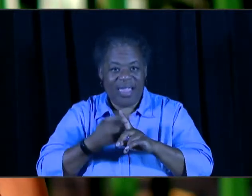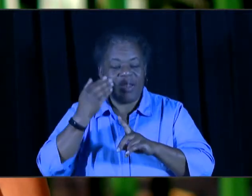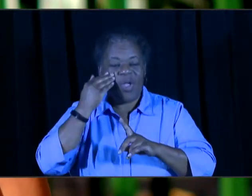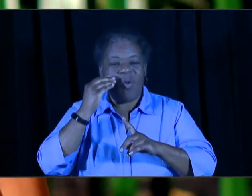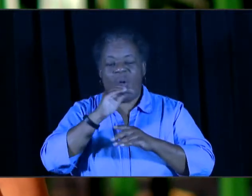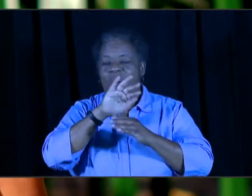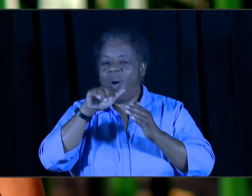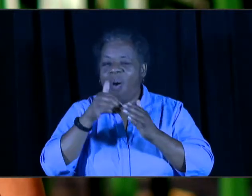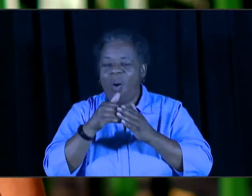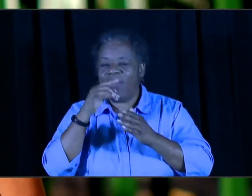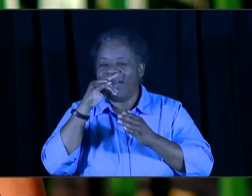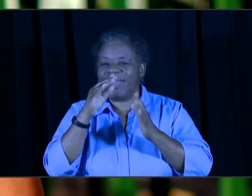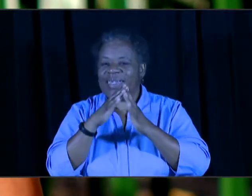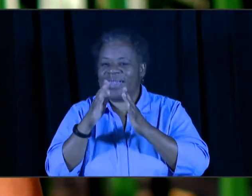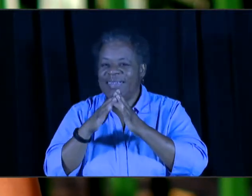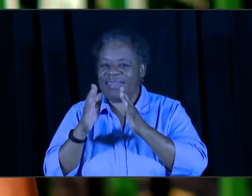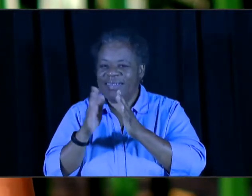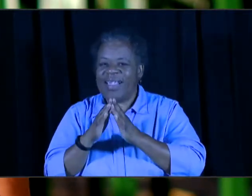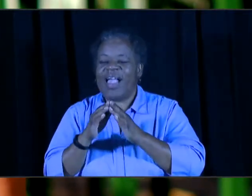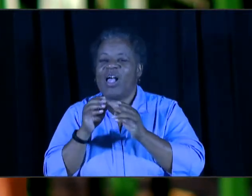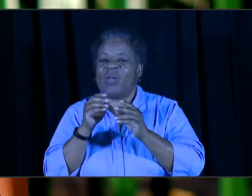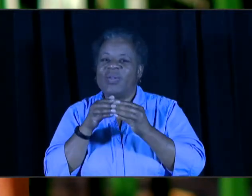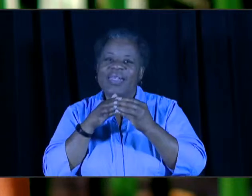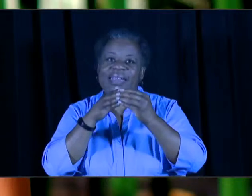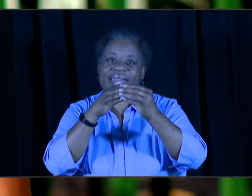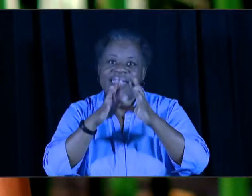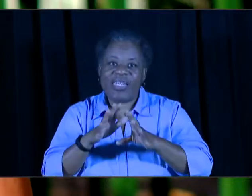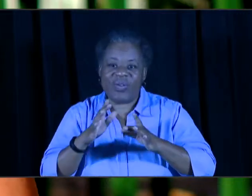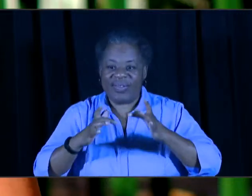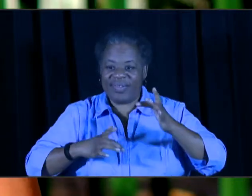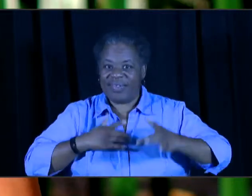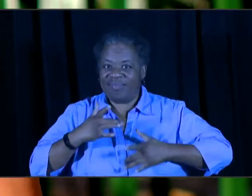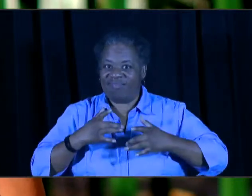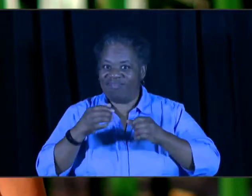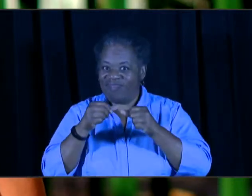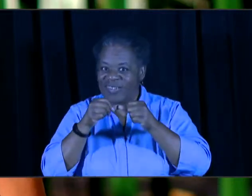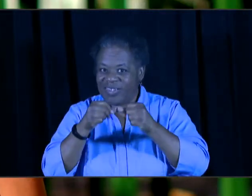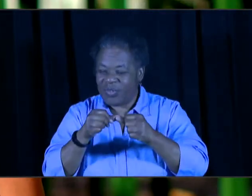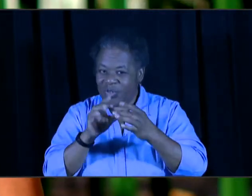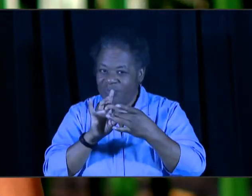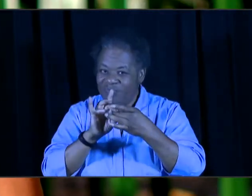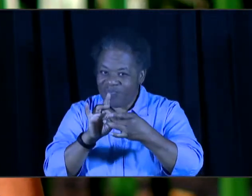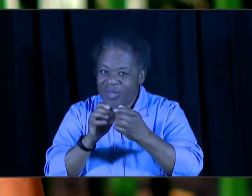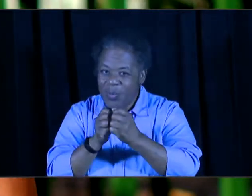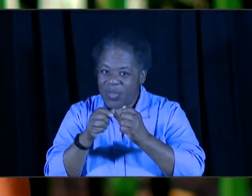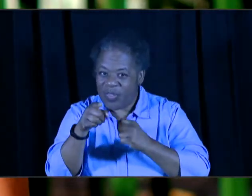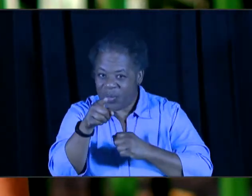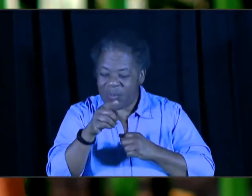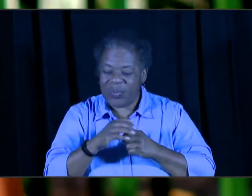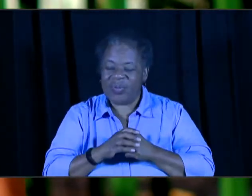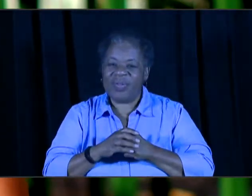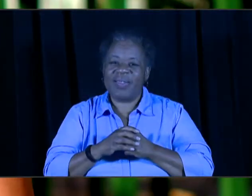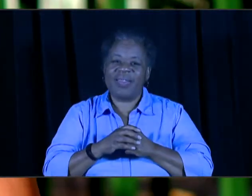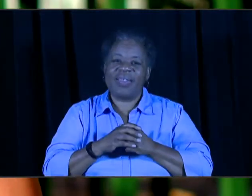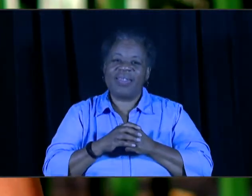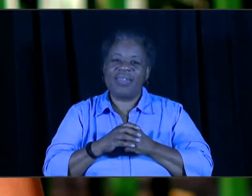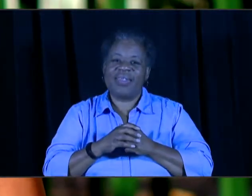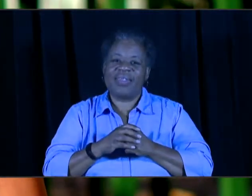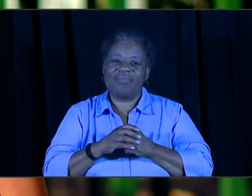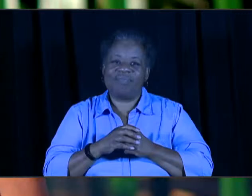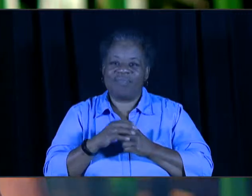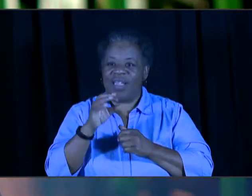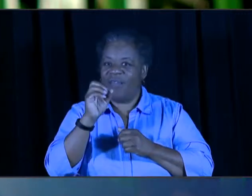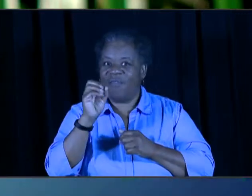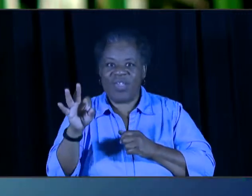Kidstown directors are excited to continue to engage with you and your family in various ways as well, including our Facebook